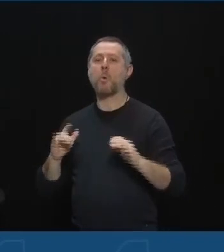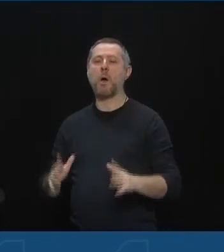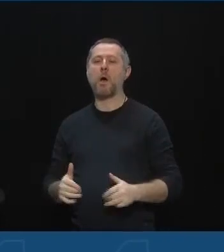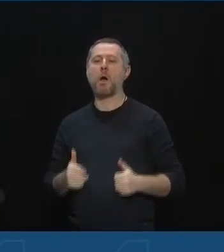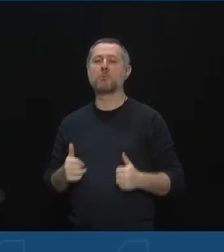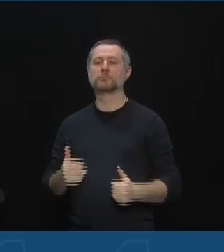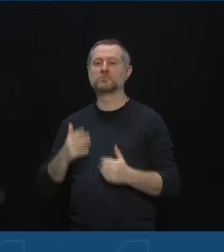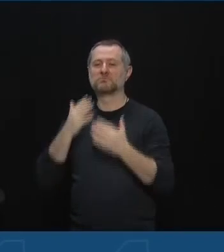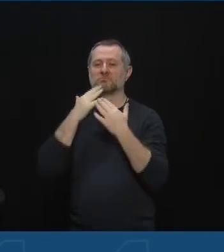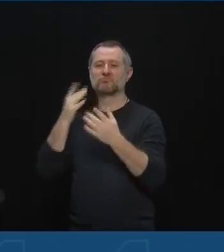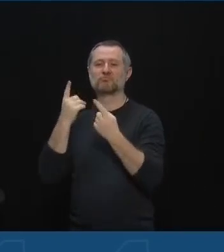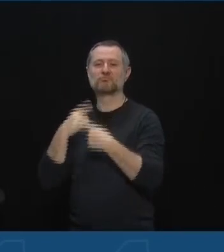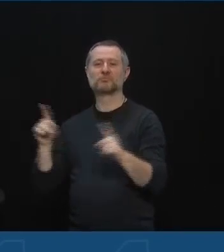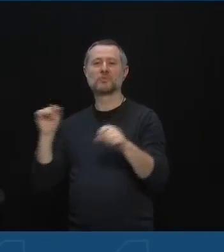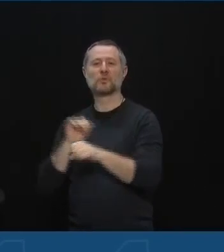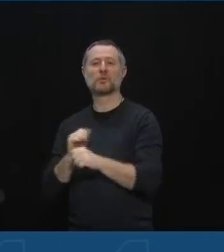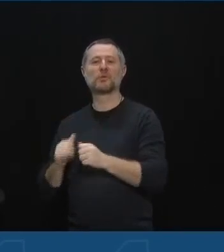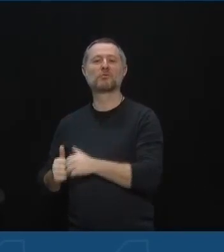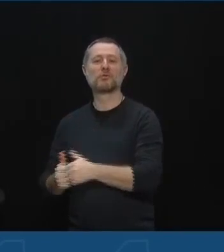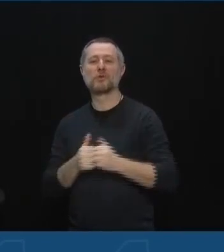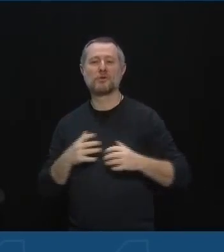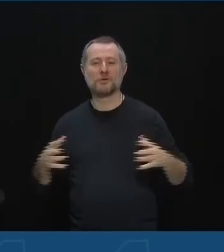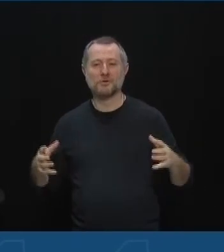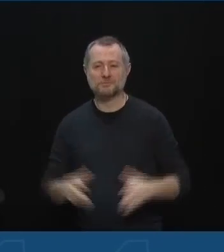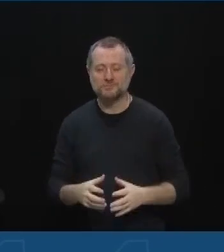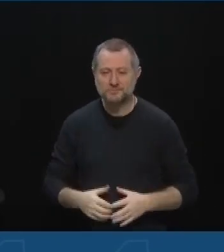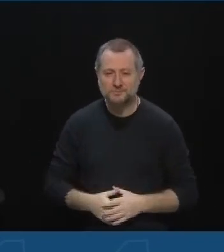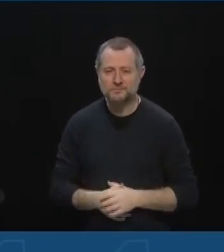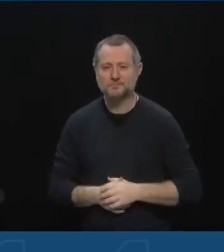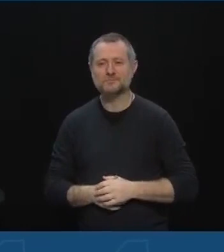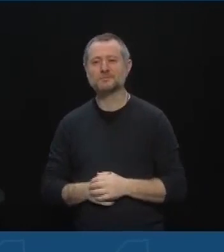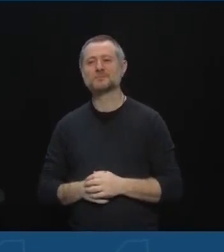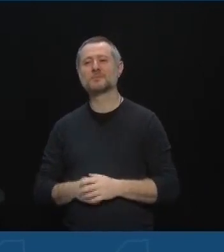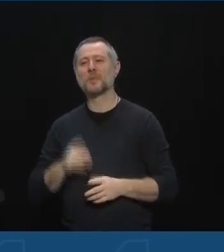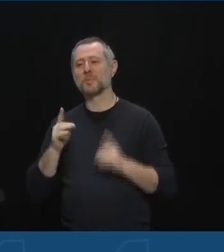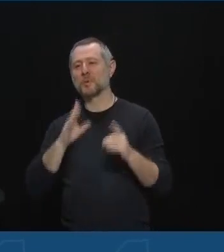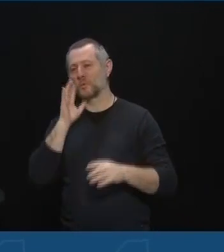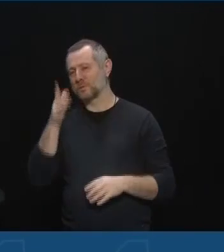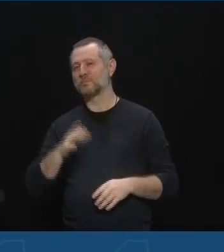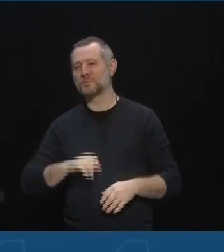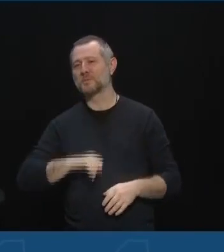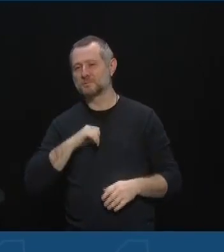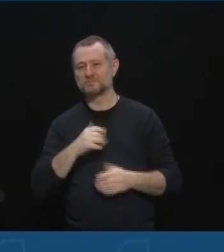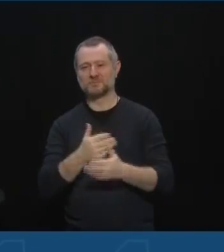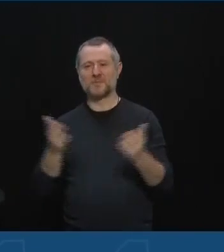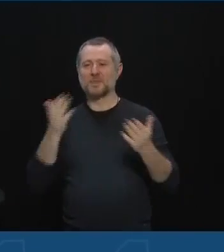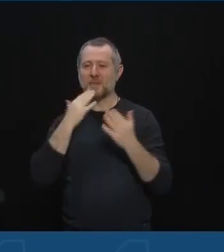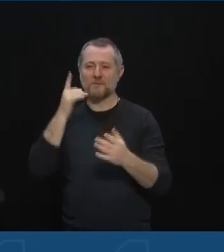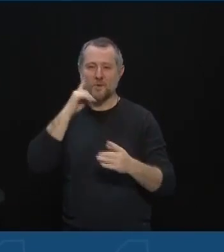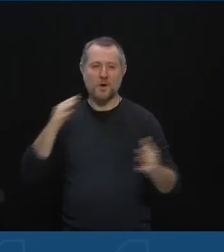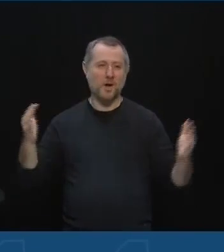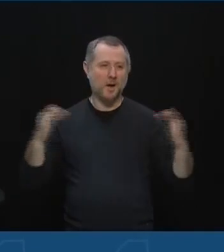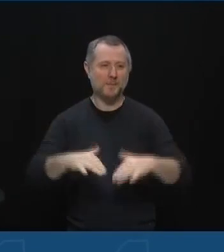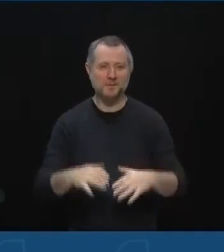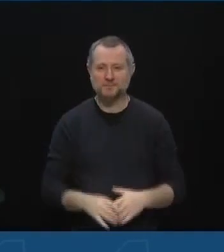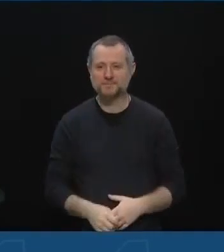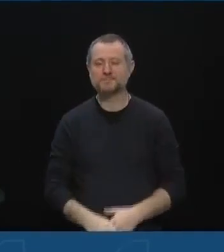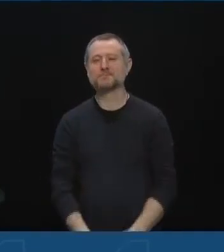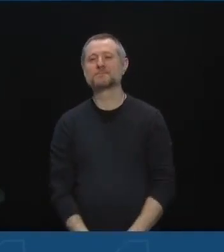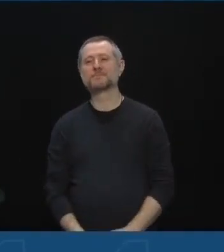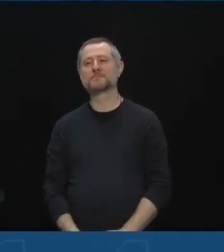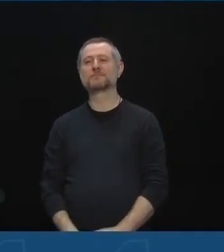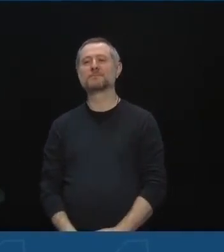through them together in a stronger way that people are going to be so, so proud of. And I want to thank all of you for being here today, and for also being